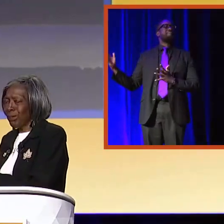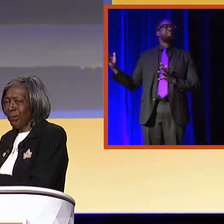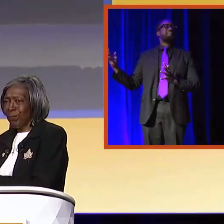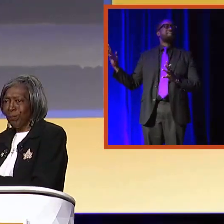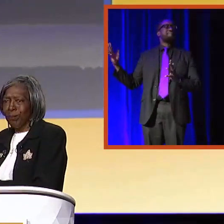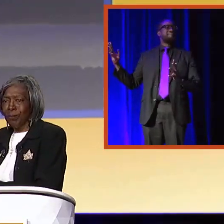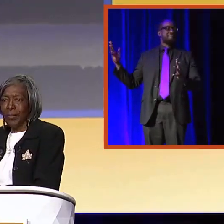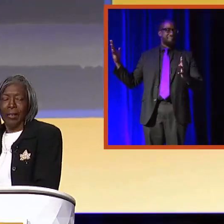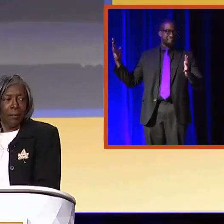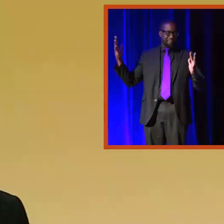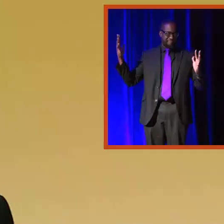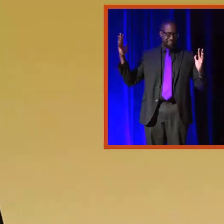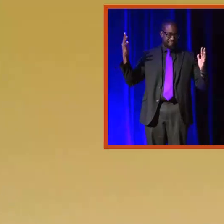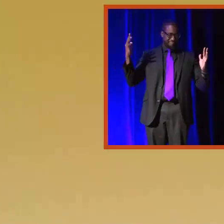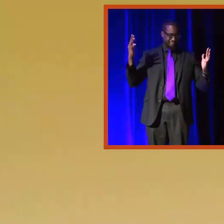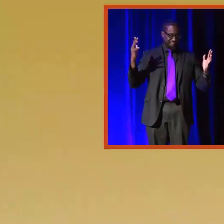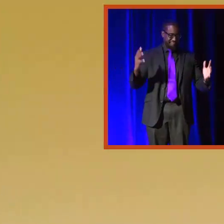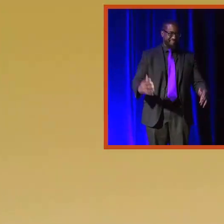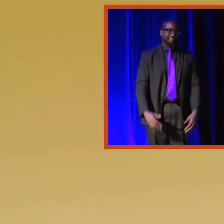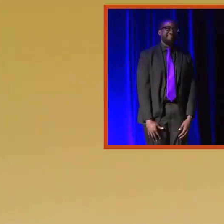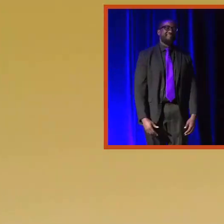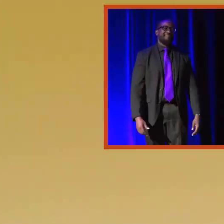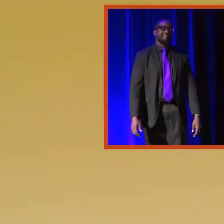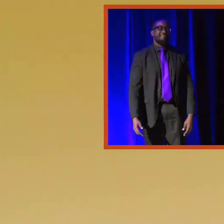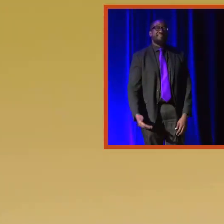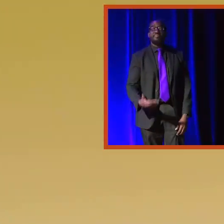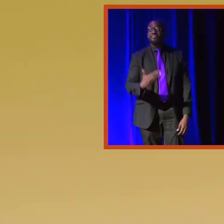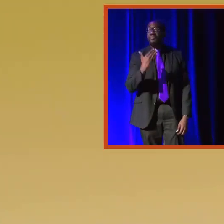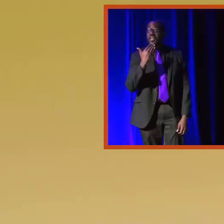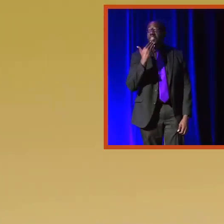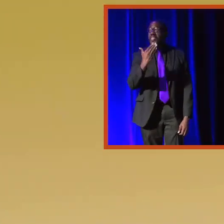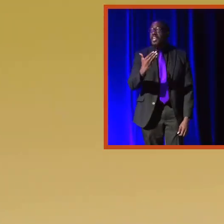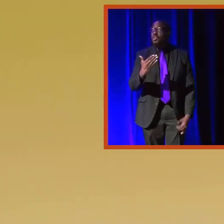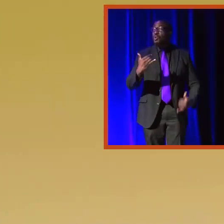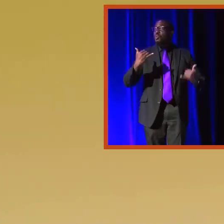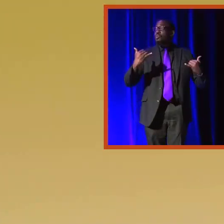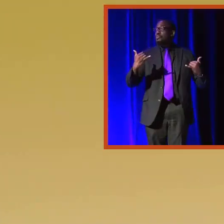Thank you. This ends the lecture.